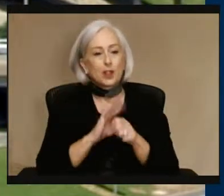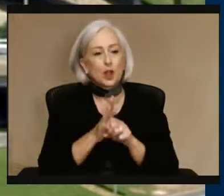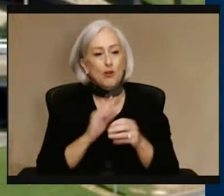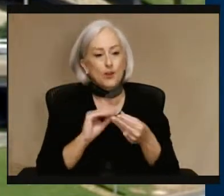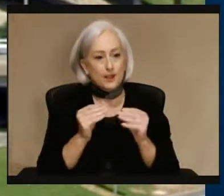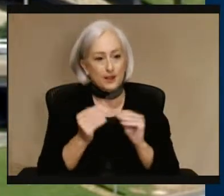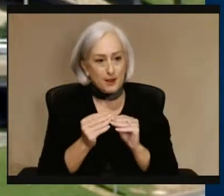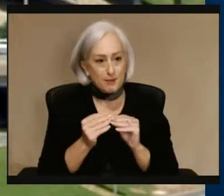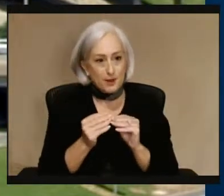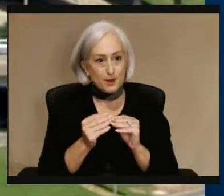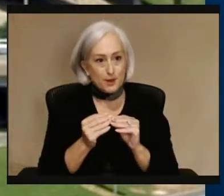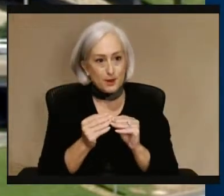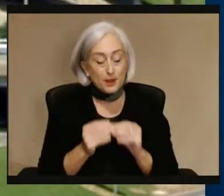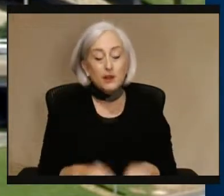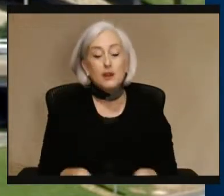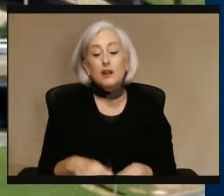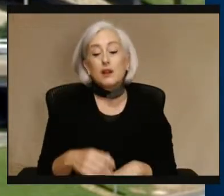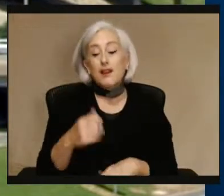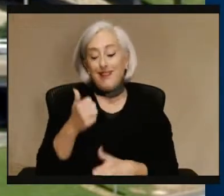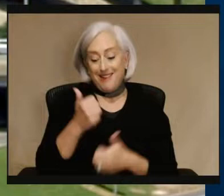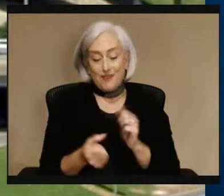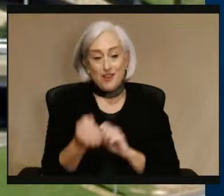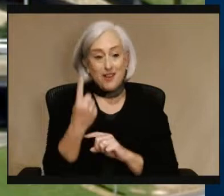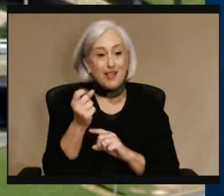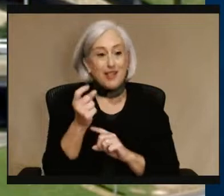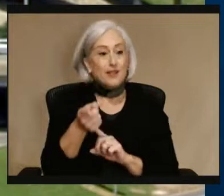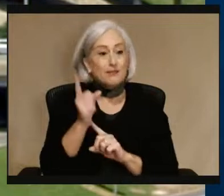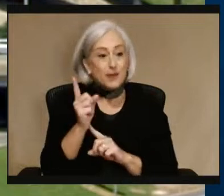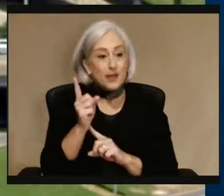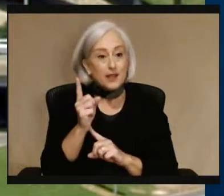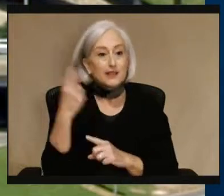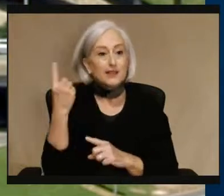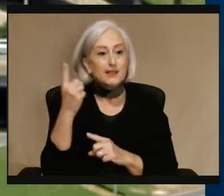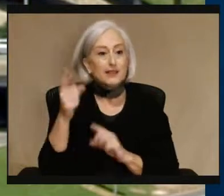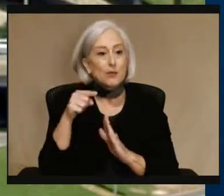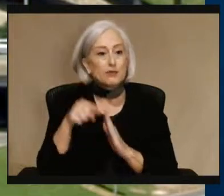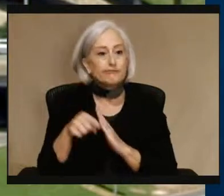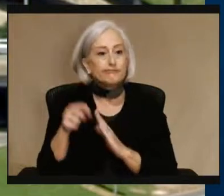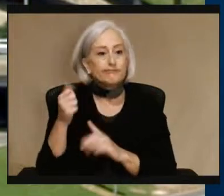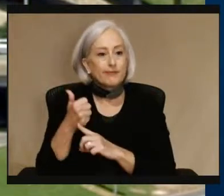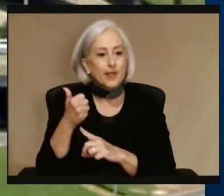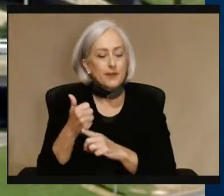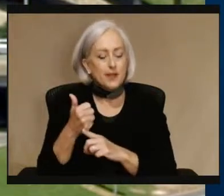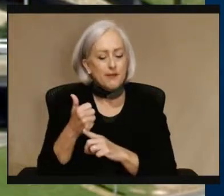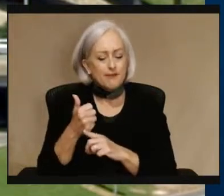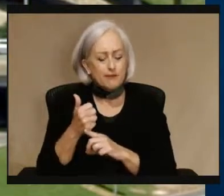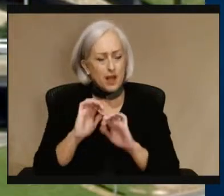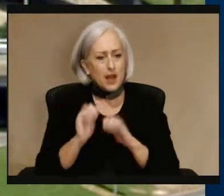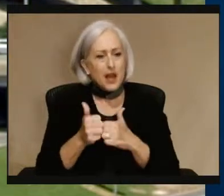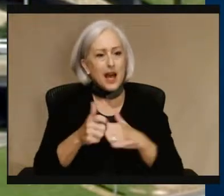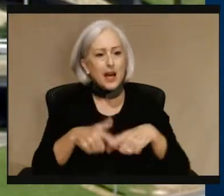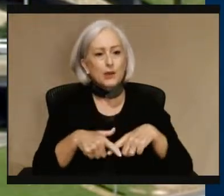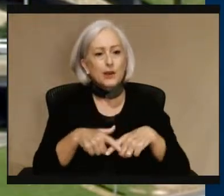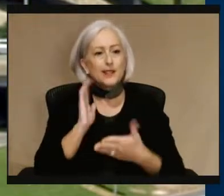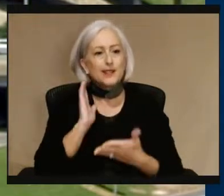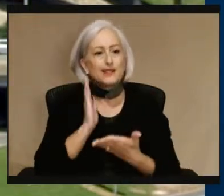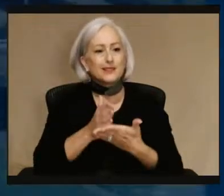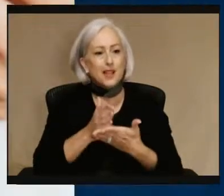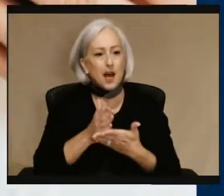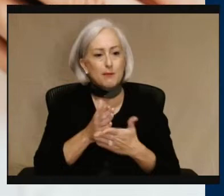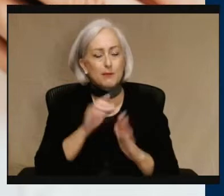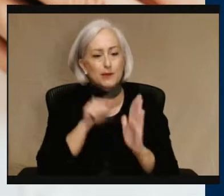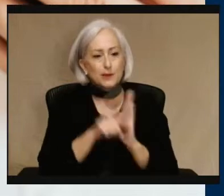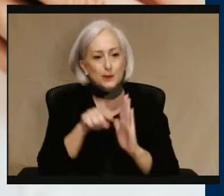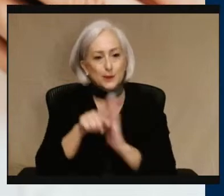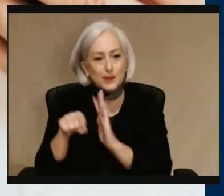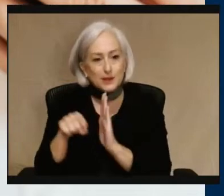States. Every 11 minutes, someone takes their own life. So how do we help stop suicide among those with mental illness? Get your questions